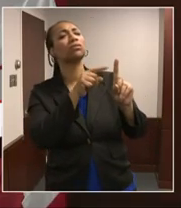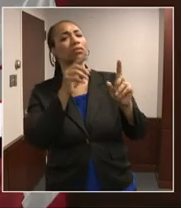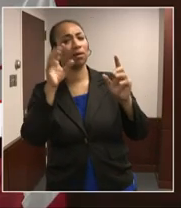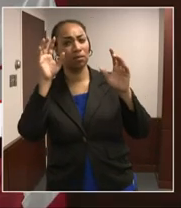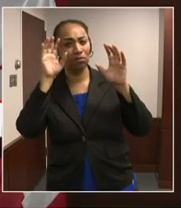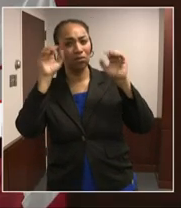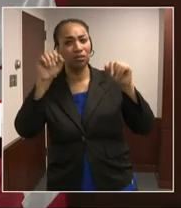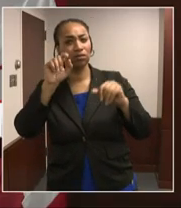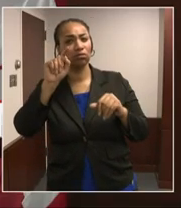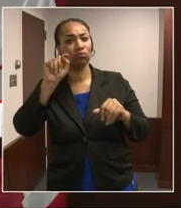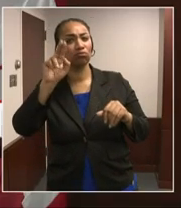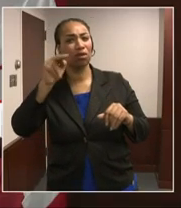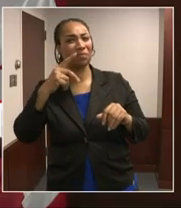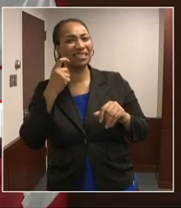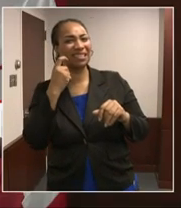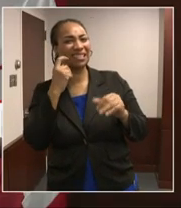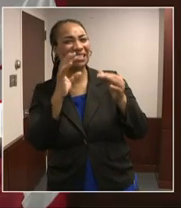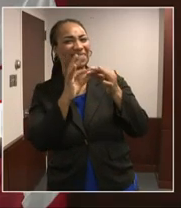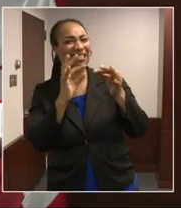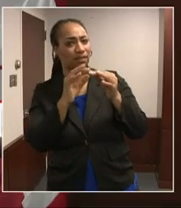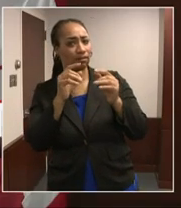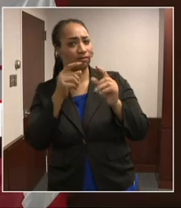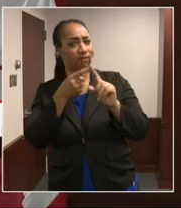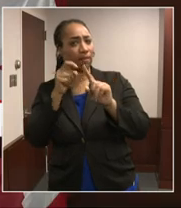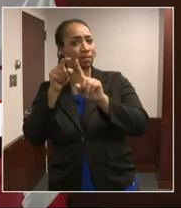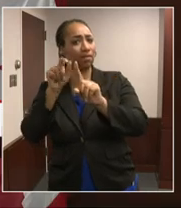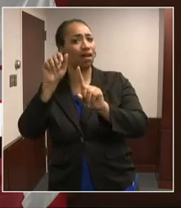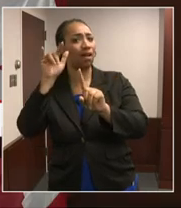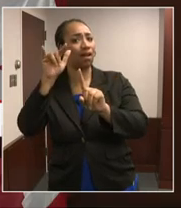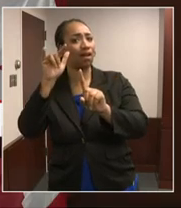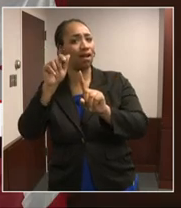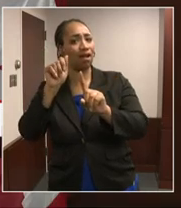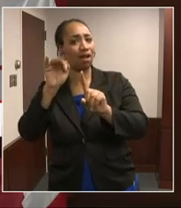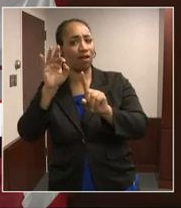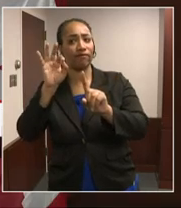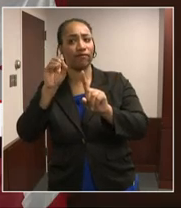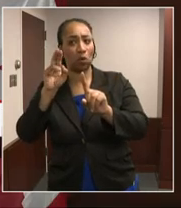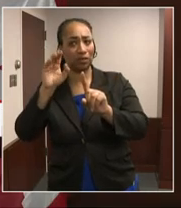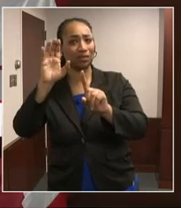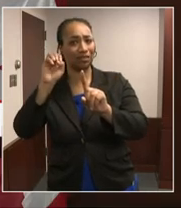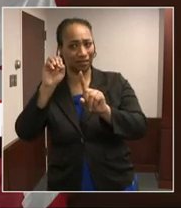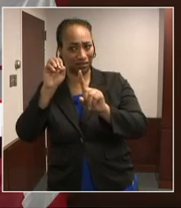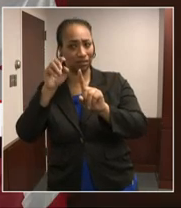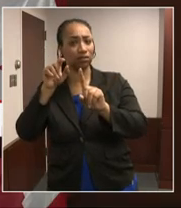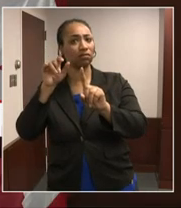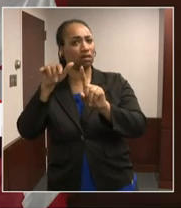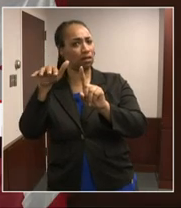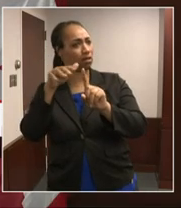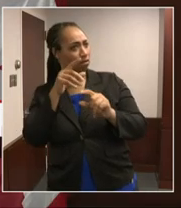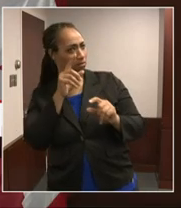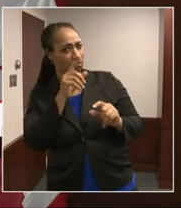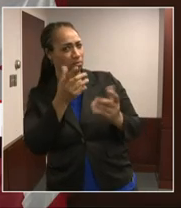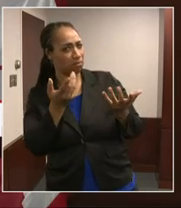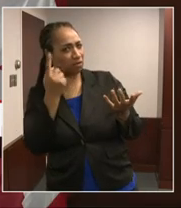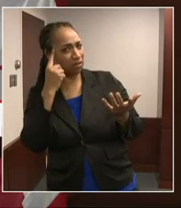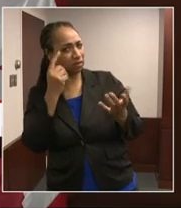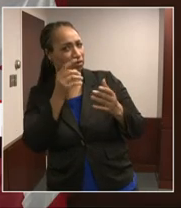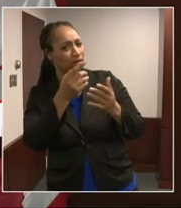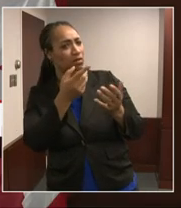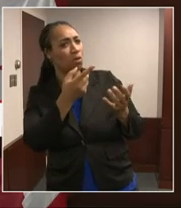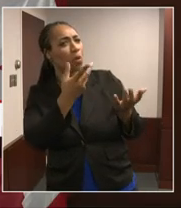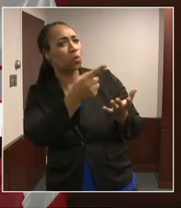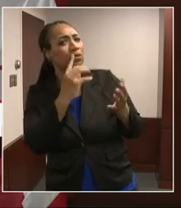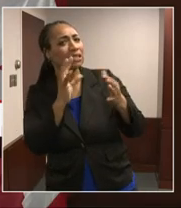stating facts about D.C., but what do you say to the President of the United States, who has once again threatened to take